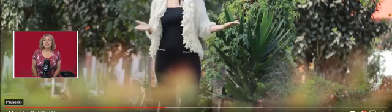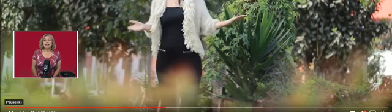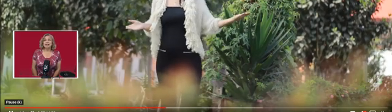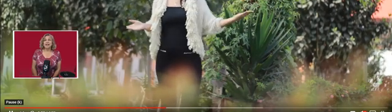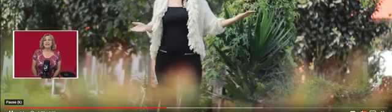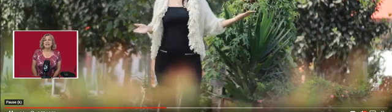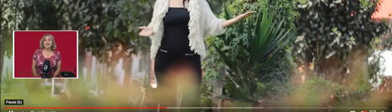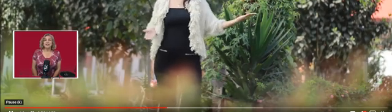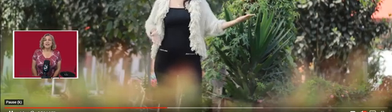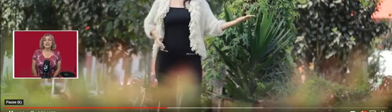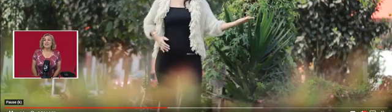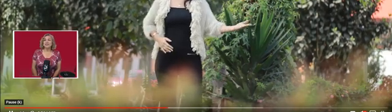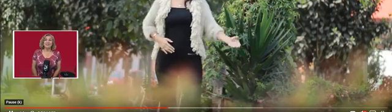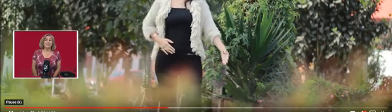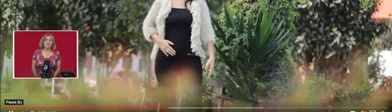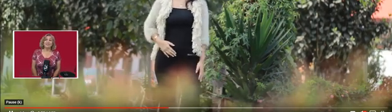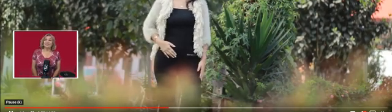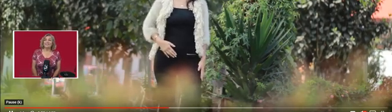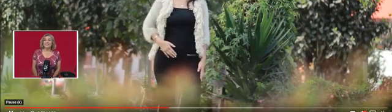y siento que hay